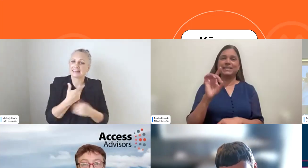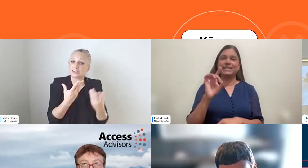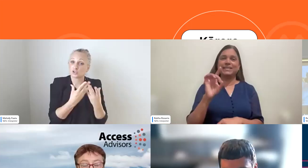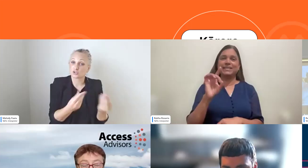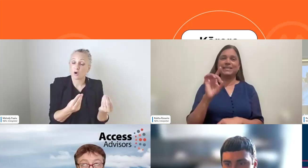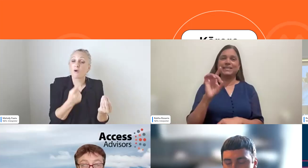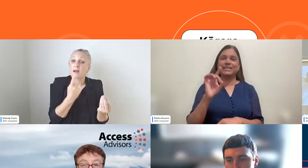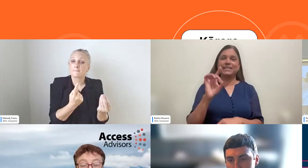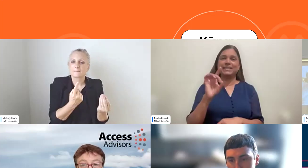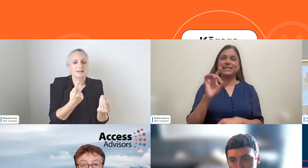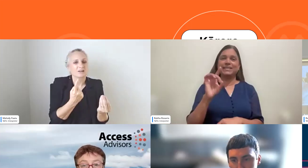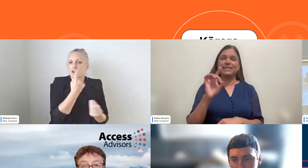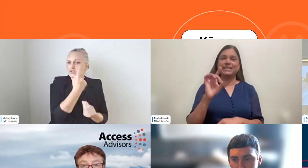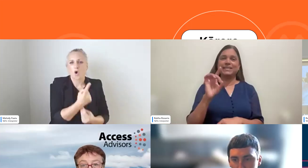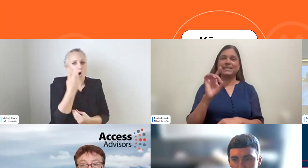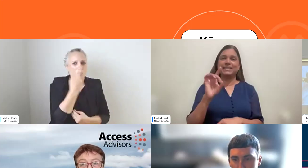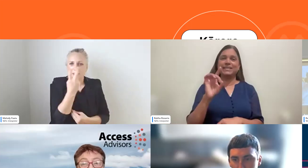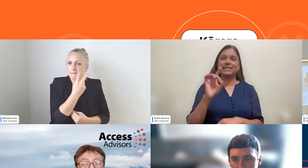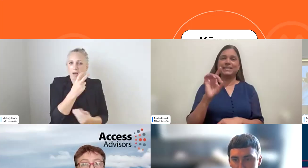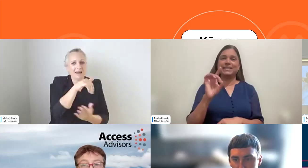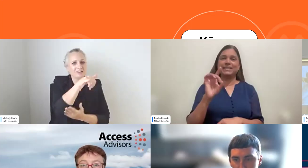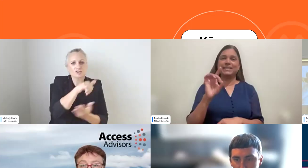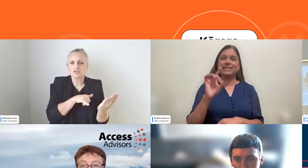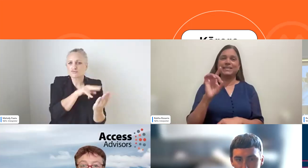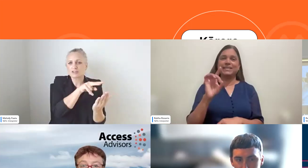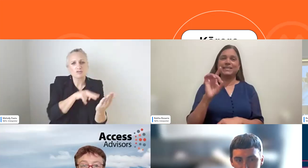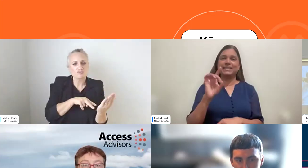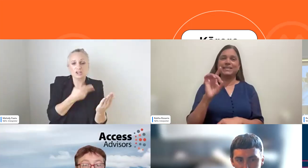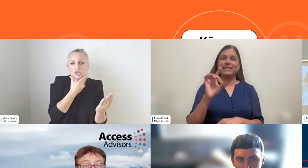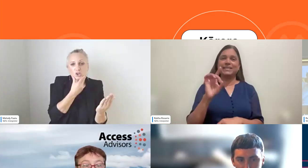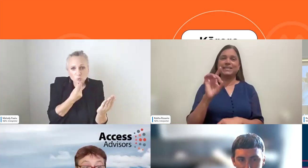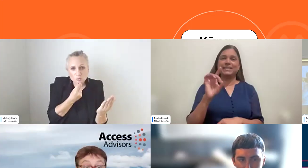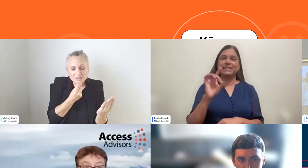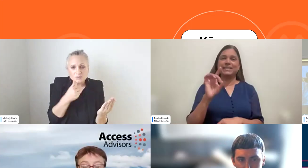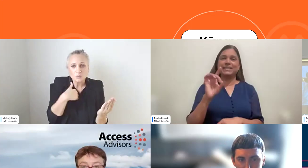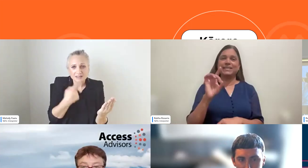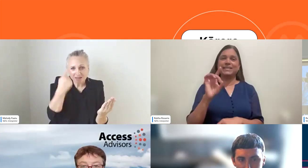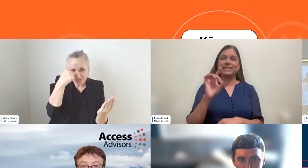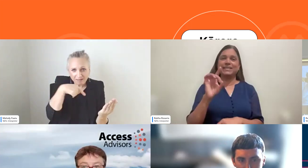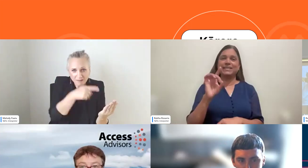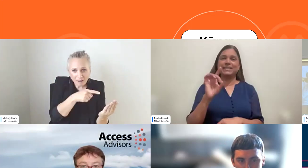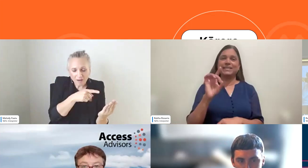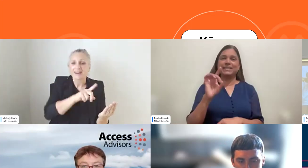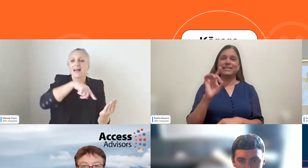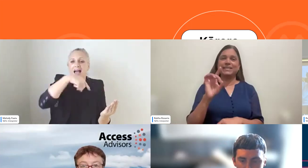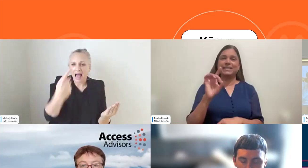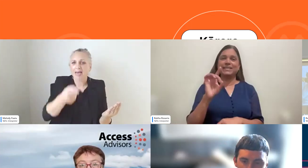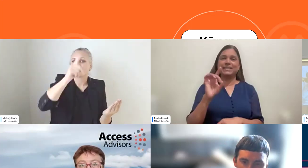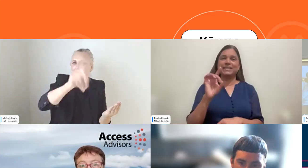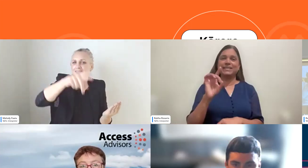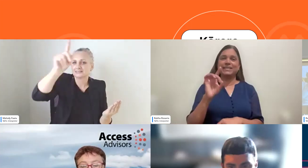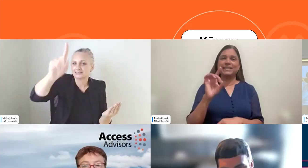just not just blind screen reader users that we need to be discussing and getting people aware